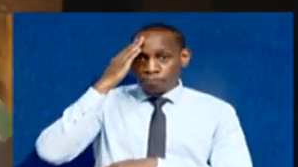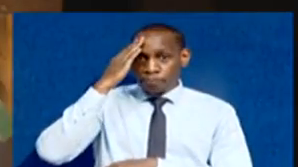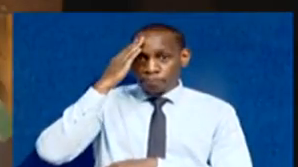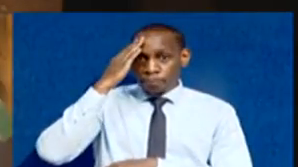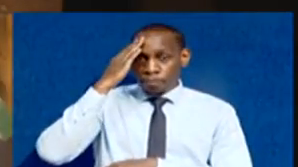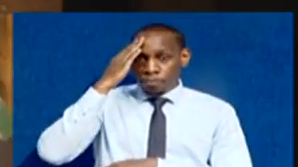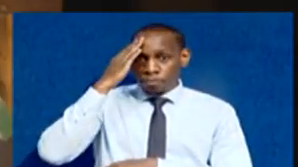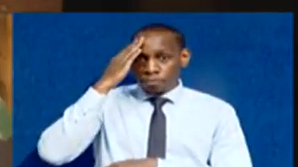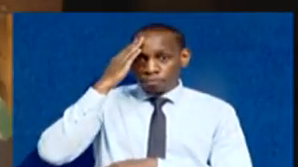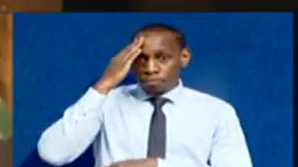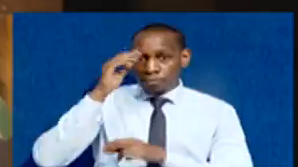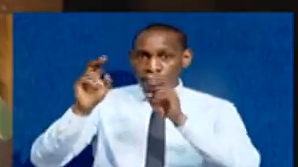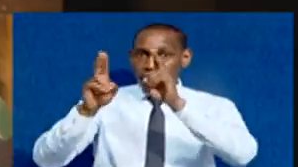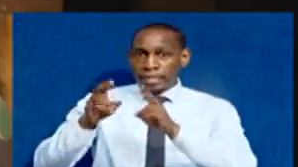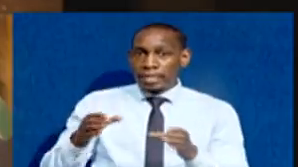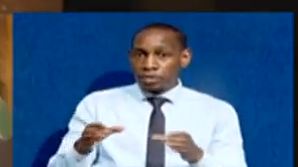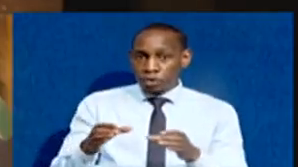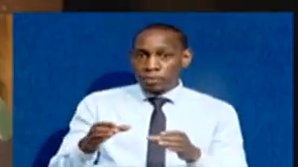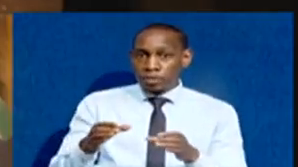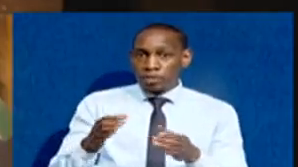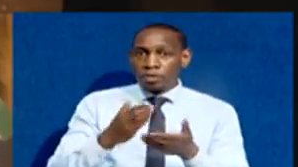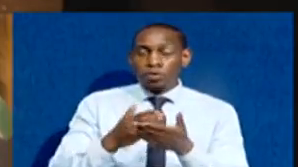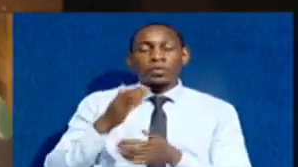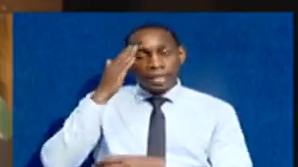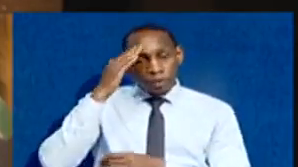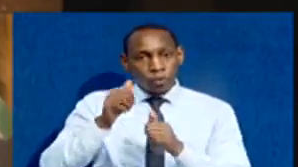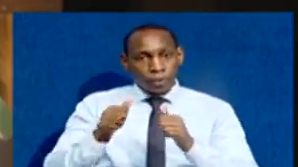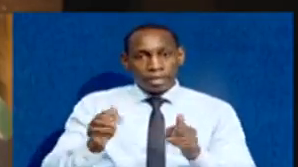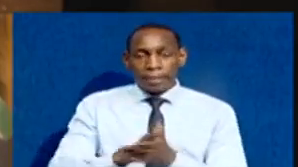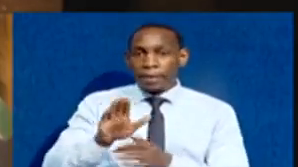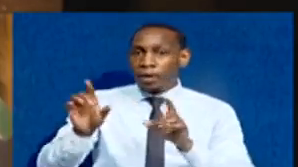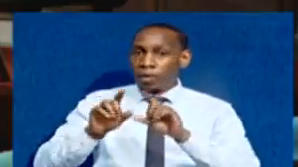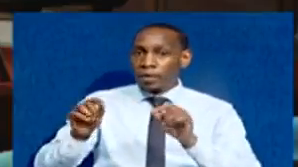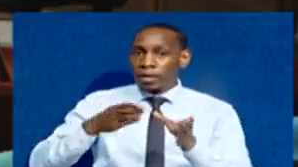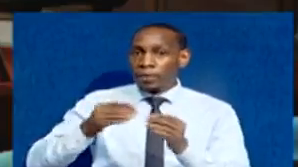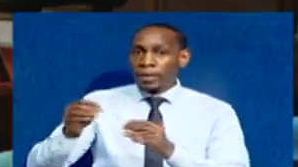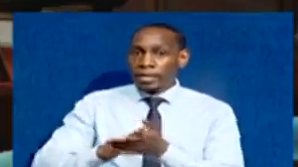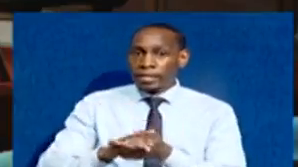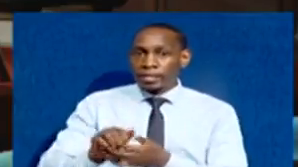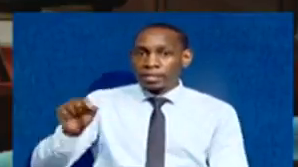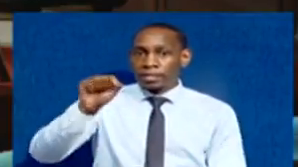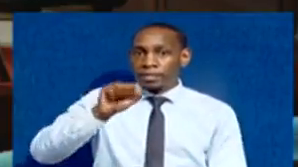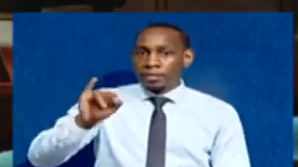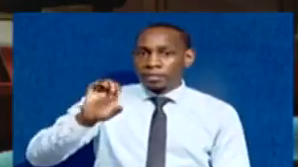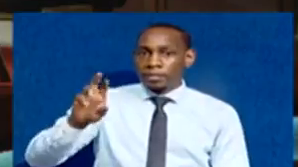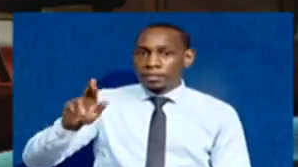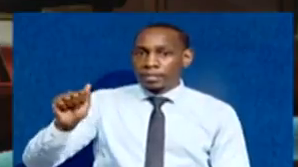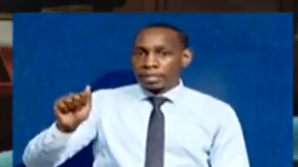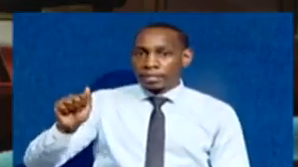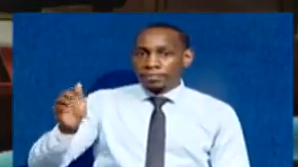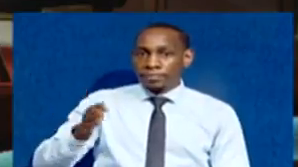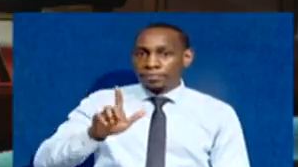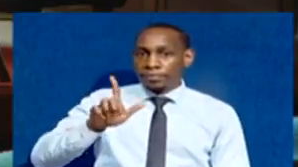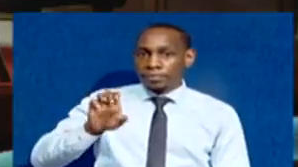the international community is very much aware of. You said you are in Sierra Leone. That's right. And that's exactly what happened out